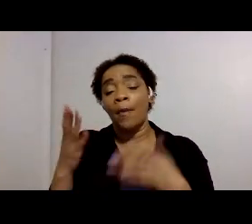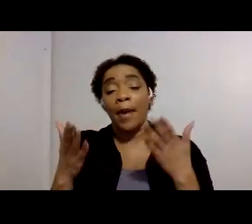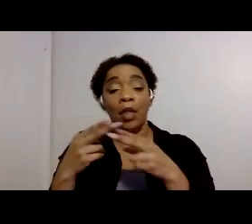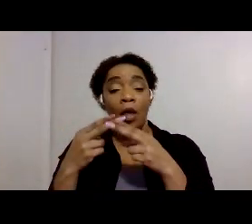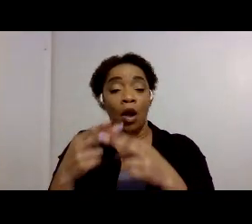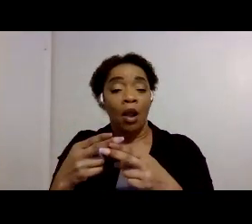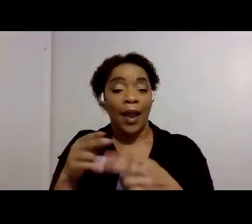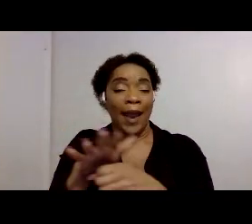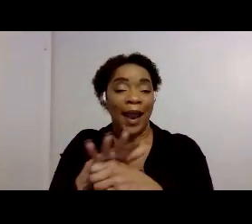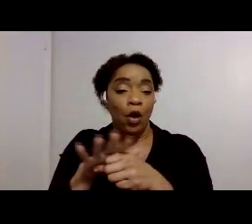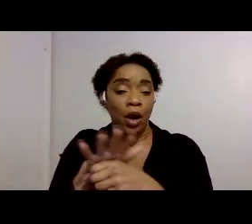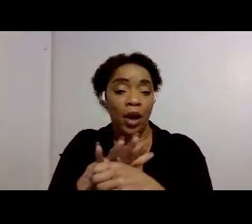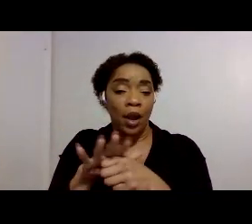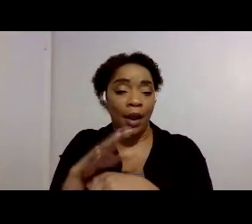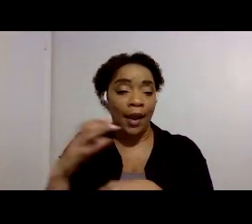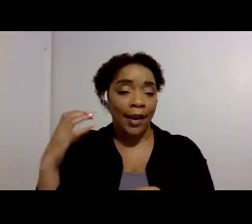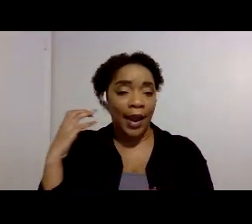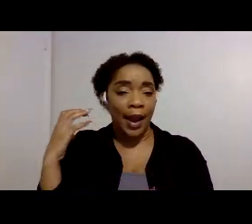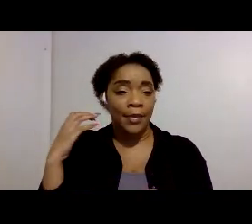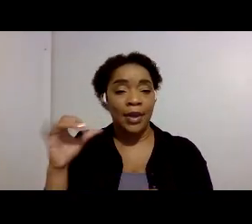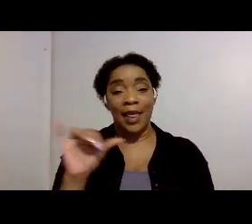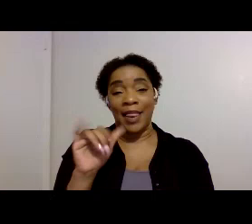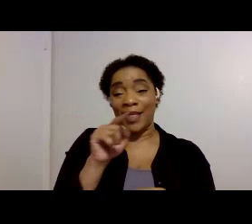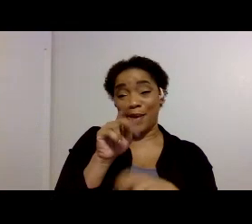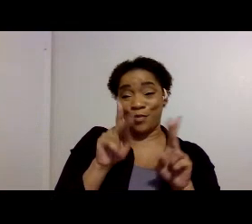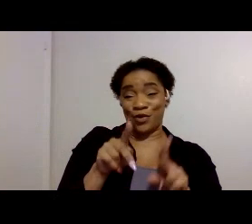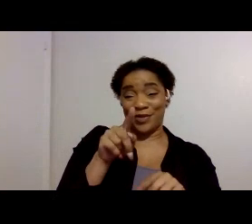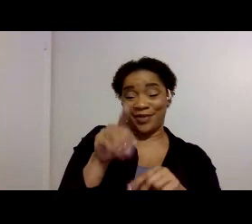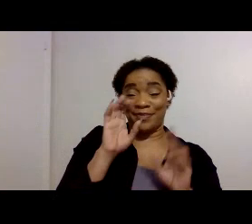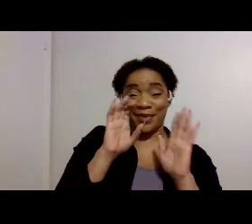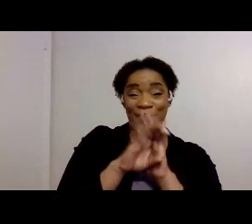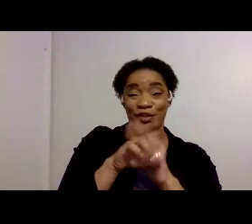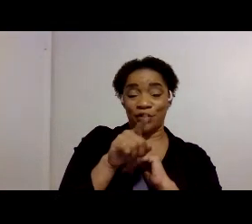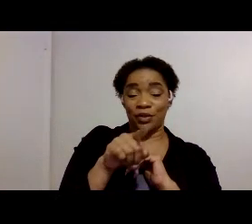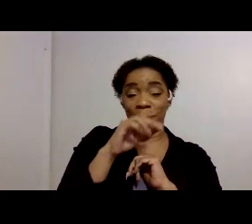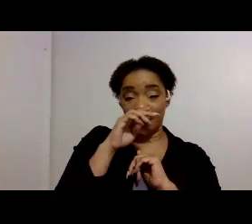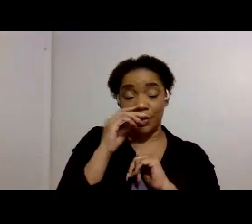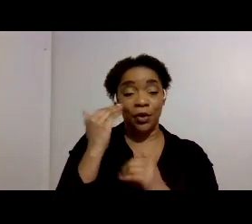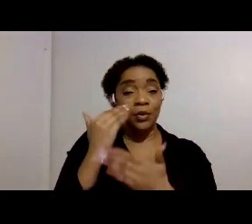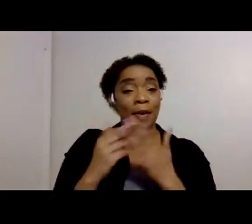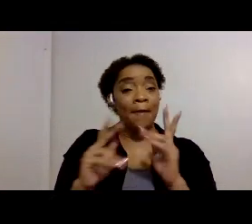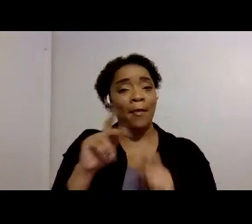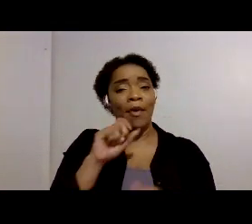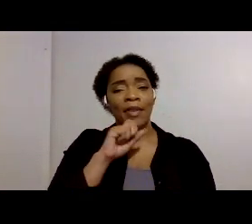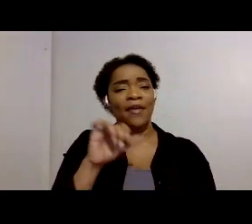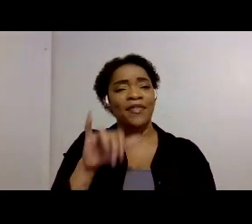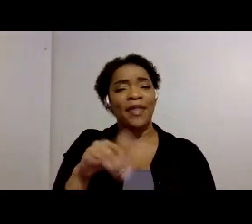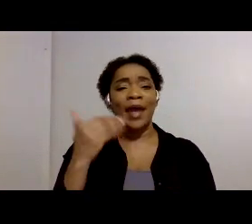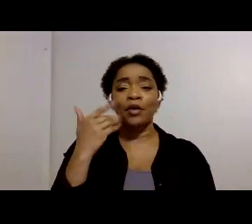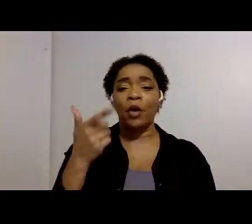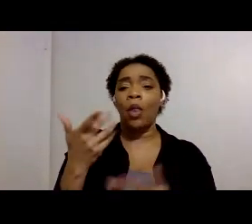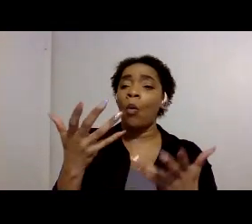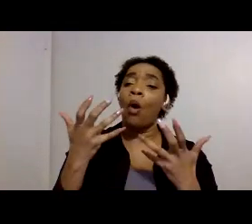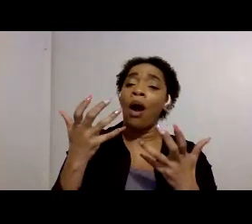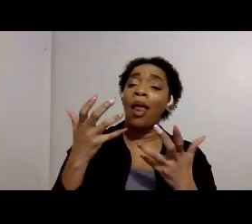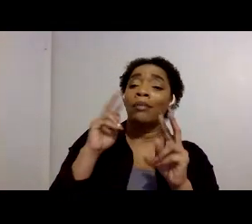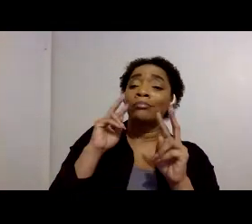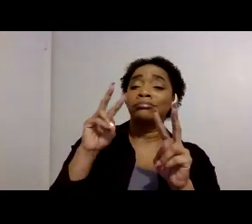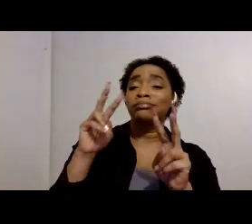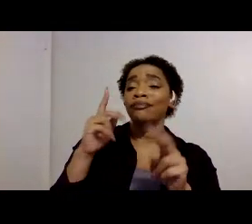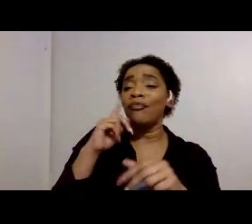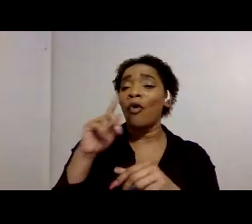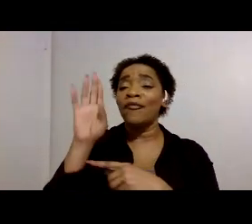the slide there, and some people they love it. They like, hey, I would have been a fireman, but I blew my knee out playing basketball in high school,